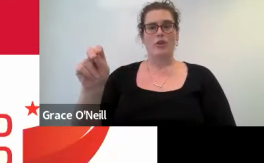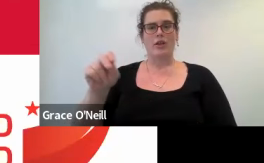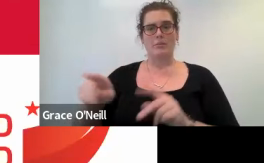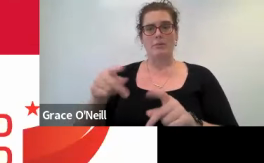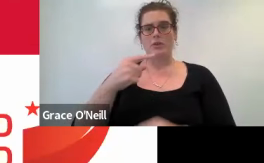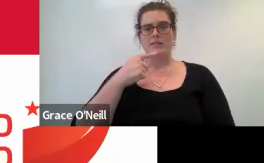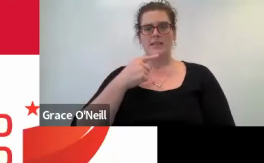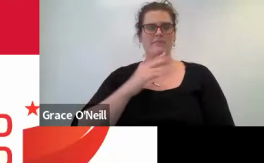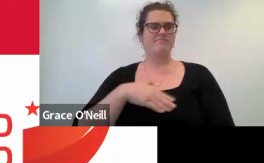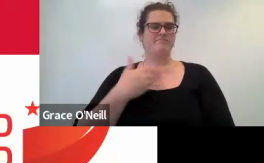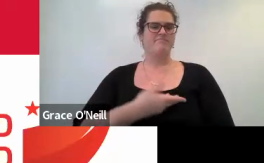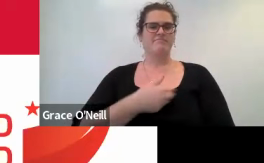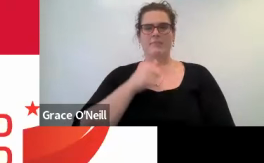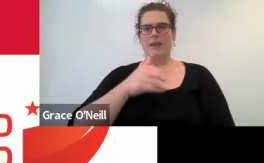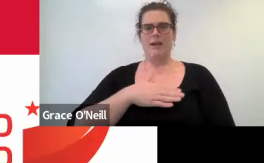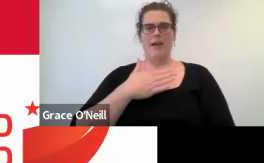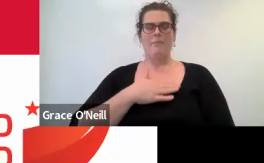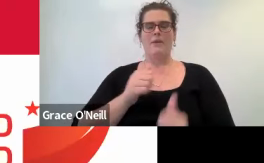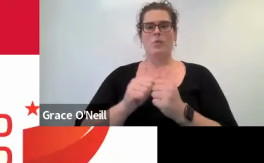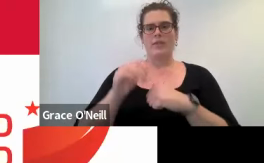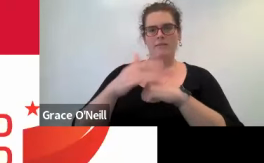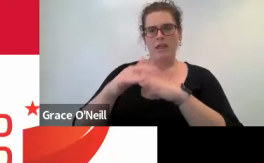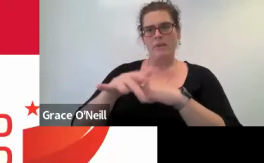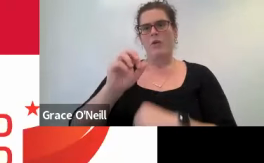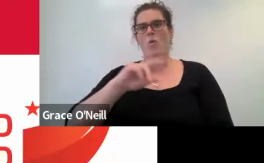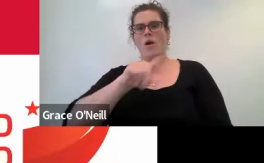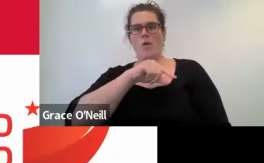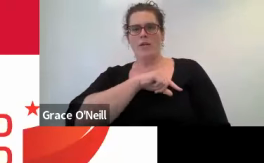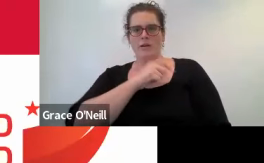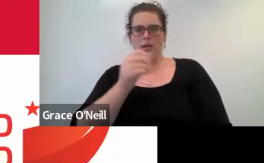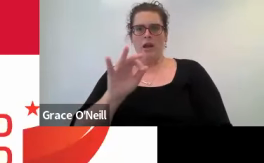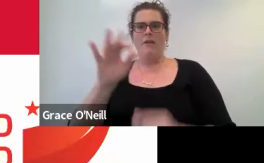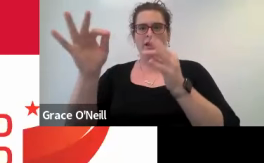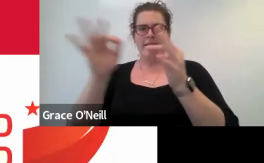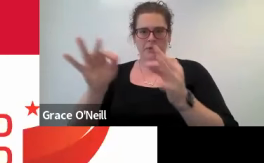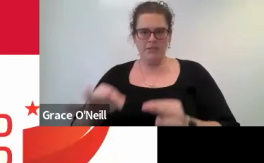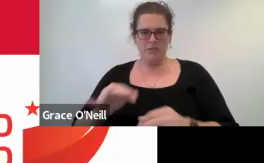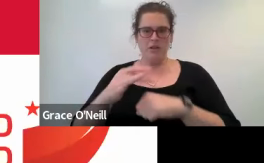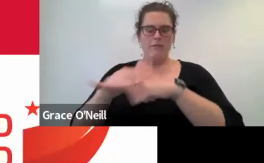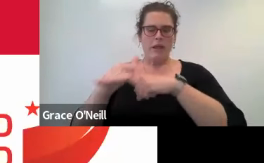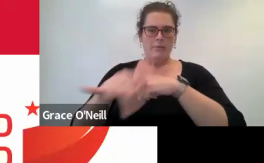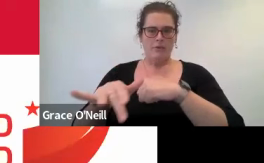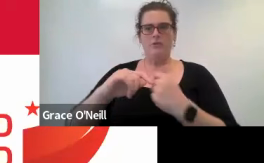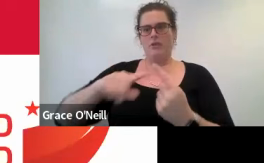in the quality or availability of explanations on the